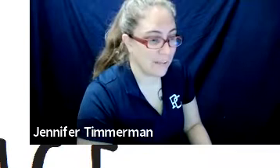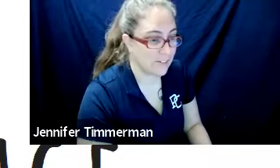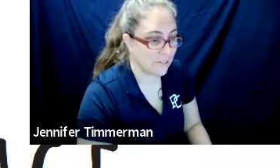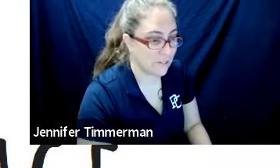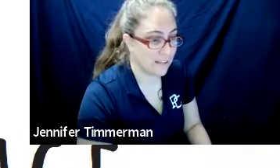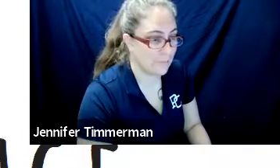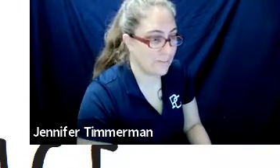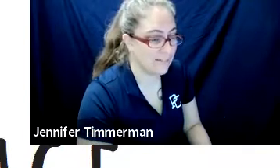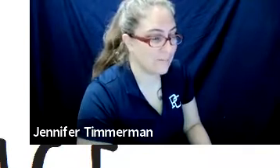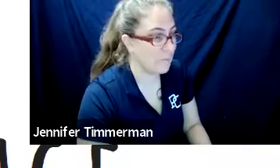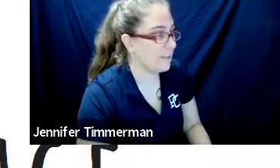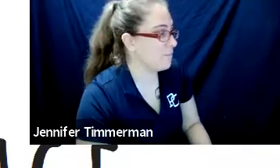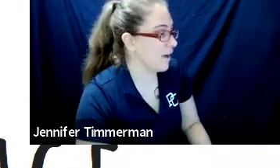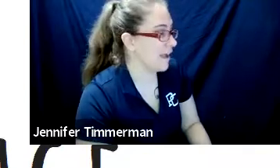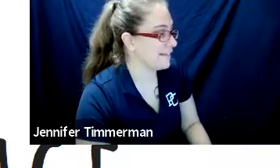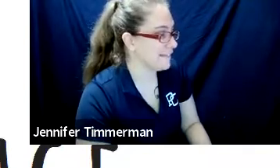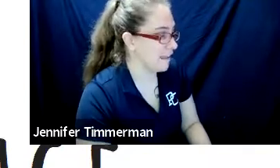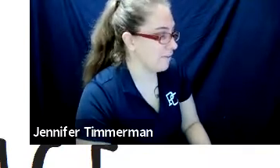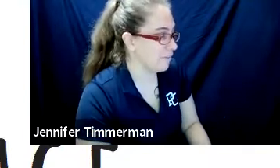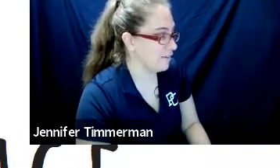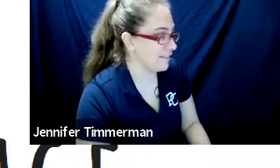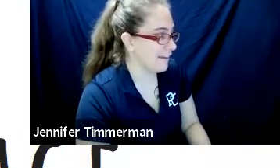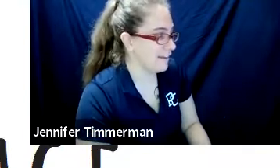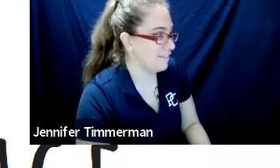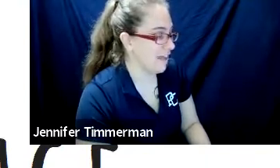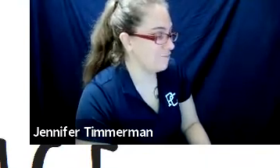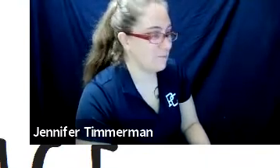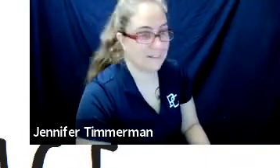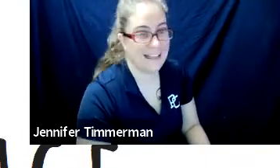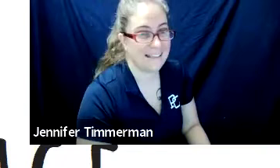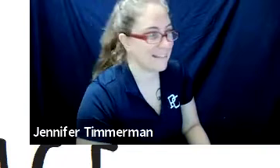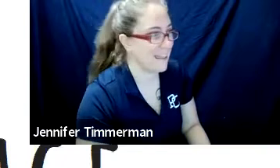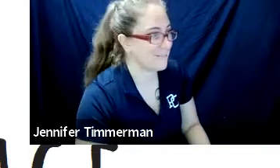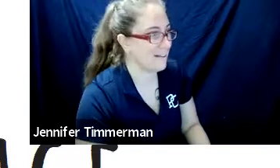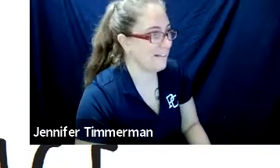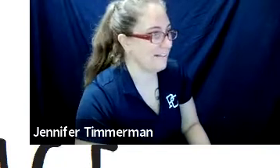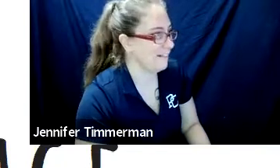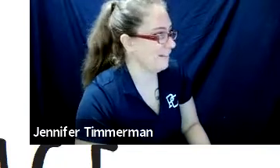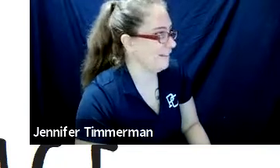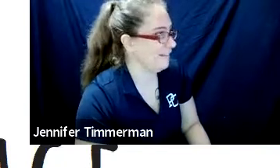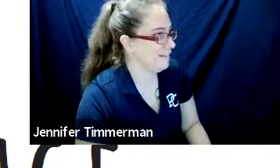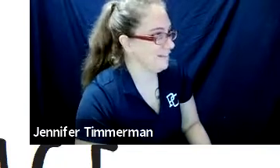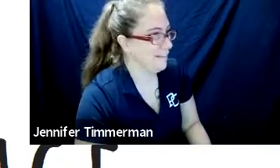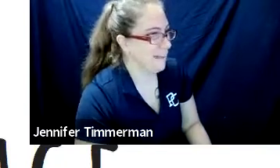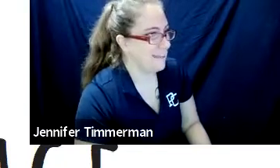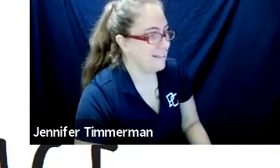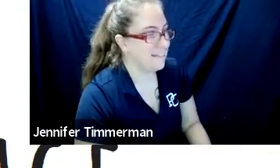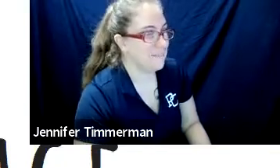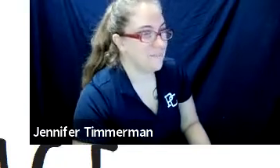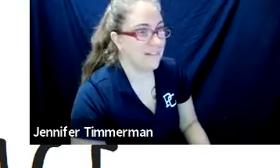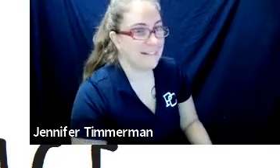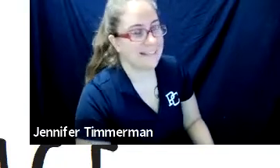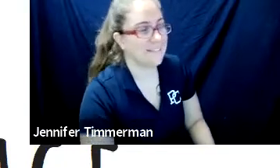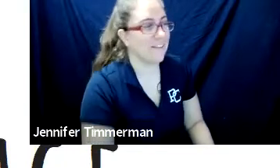want to go ahead and turn on cameras so that we can practice together with our signing, that would be fantastic as well. I see